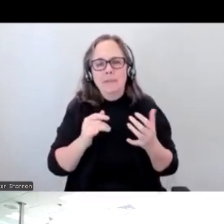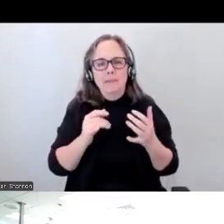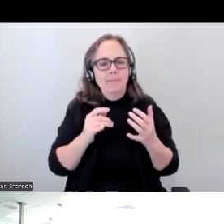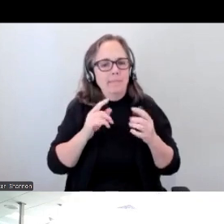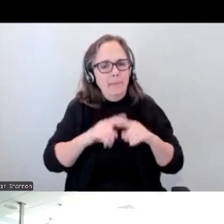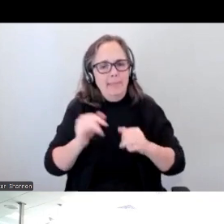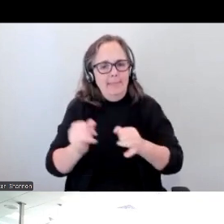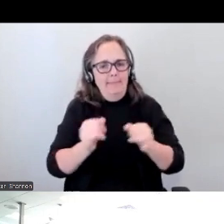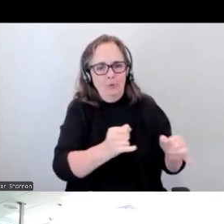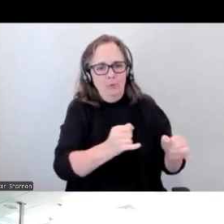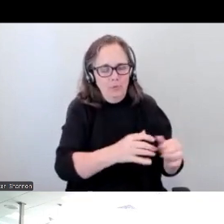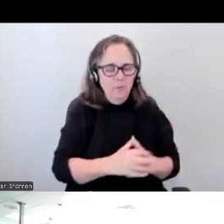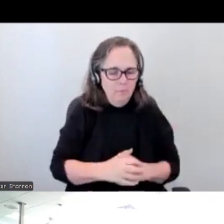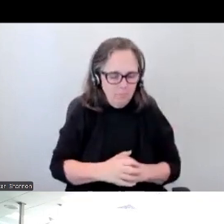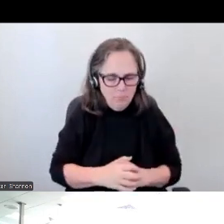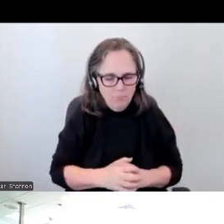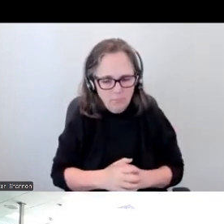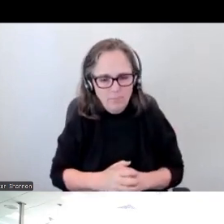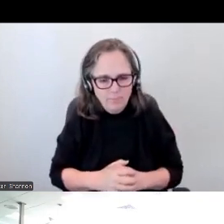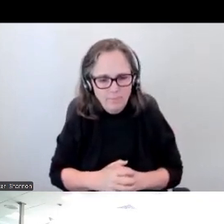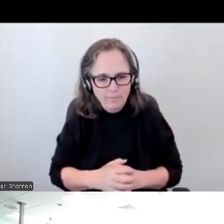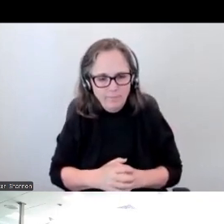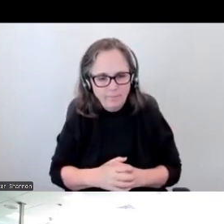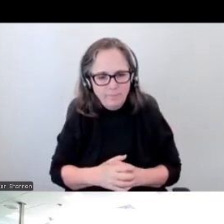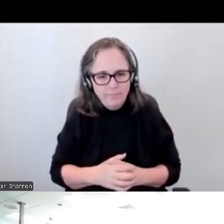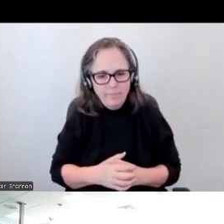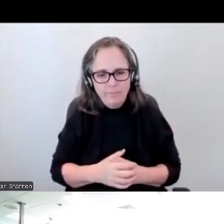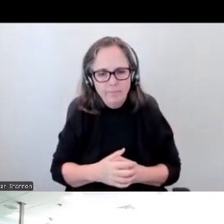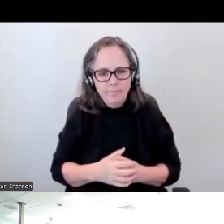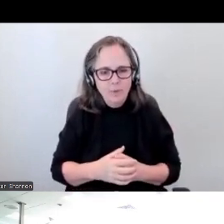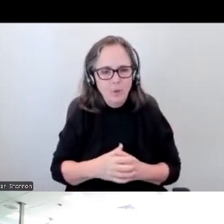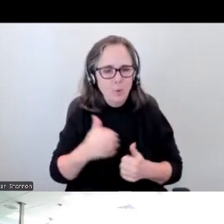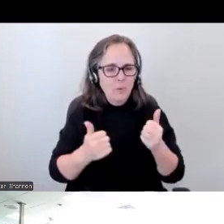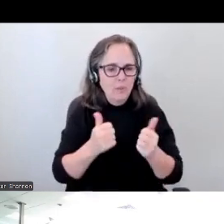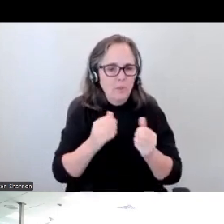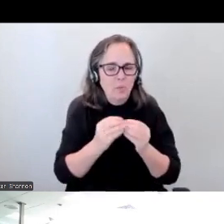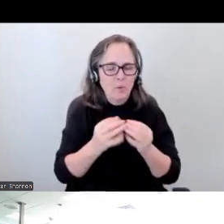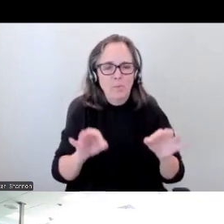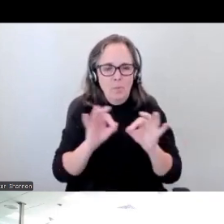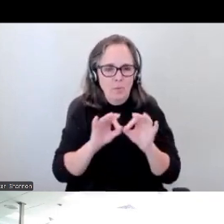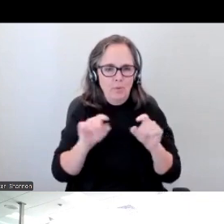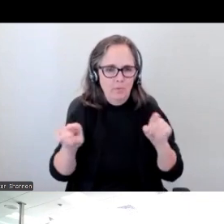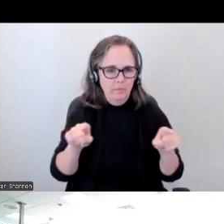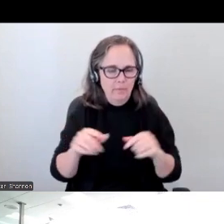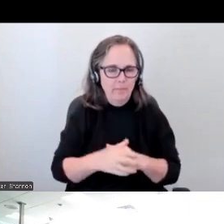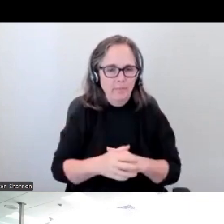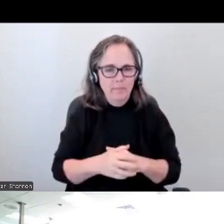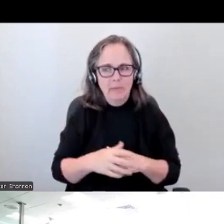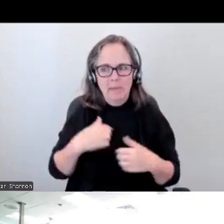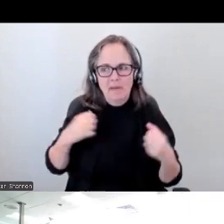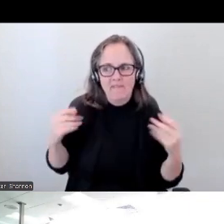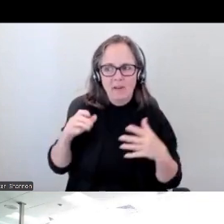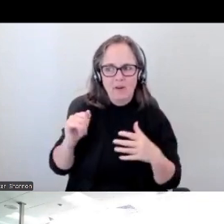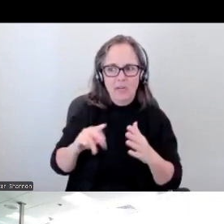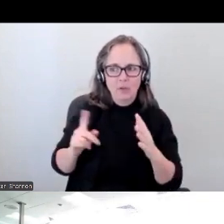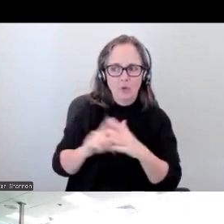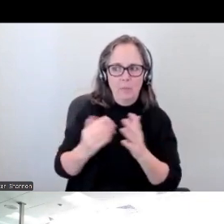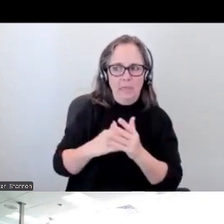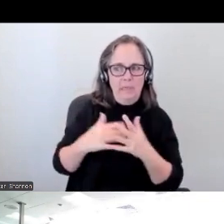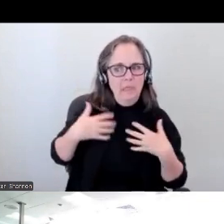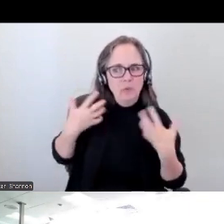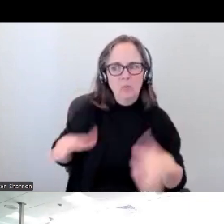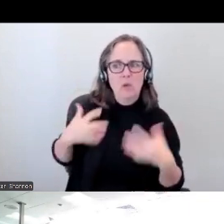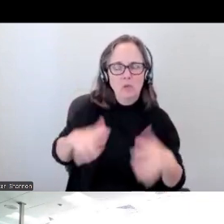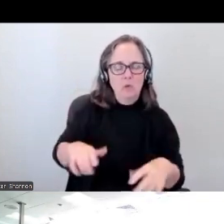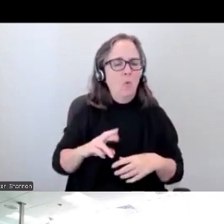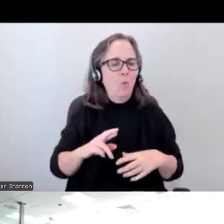patients, how much uh, weight or importance they place on issues like their fear of the cancer coming back, their